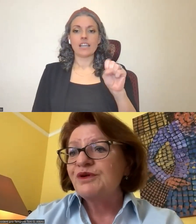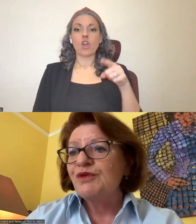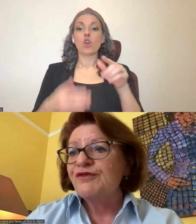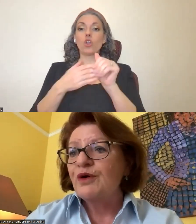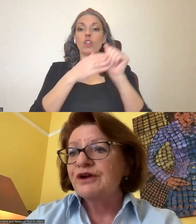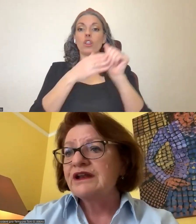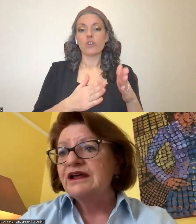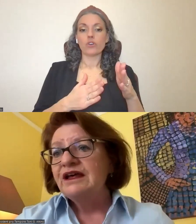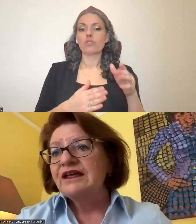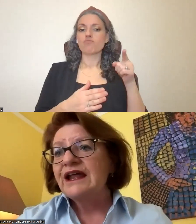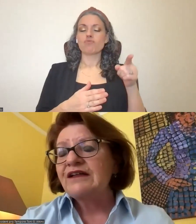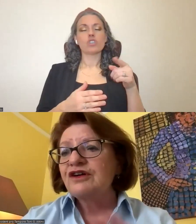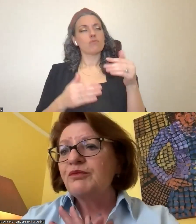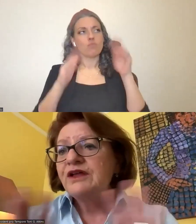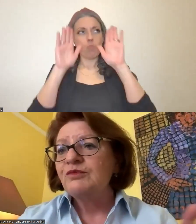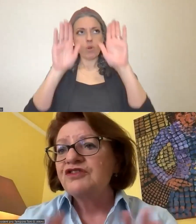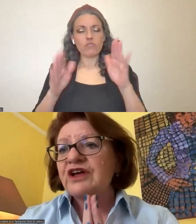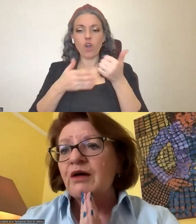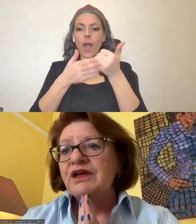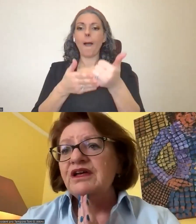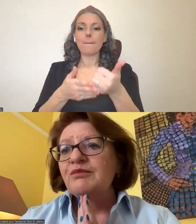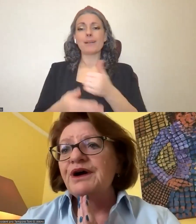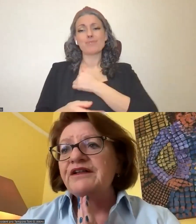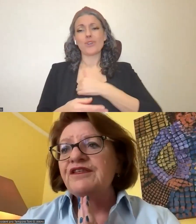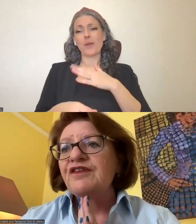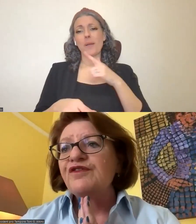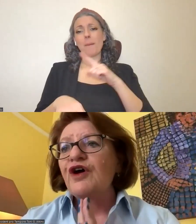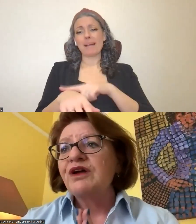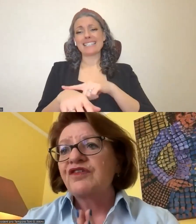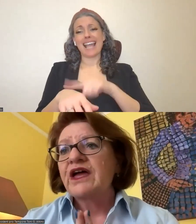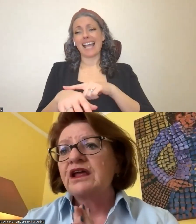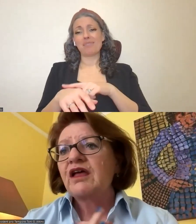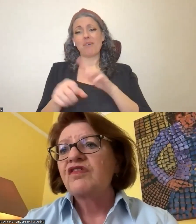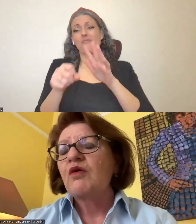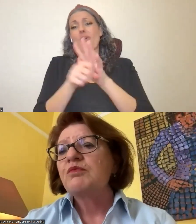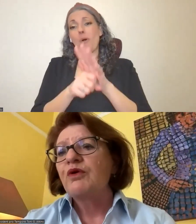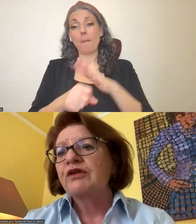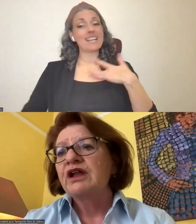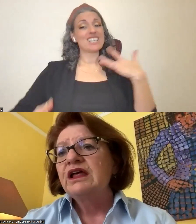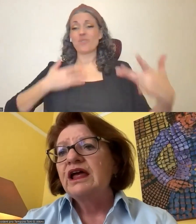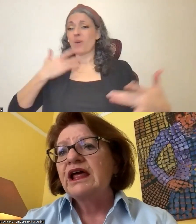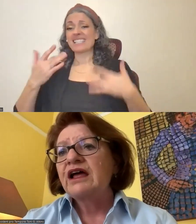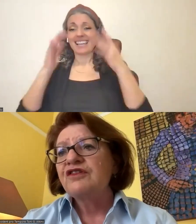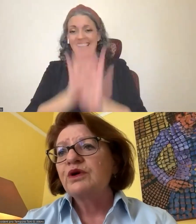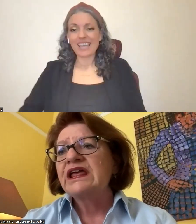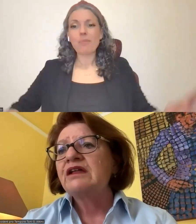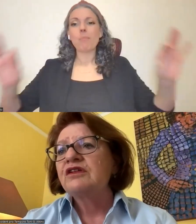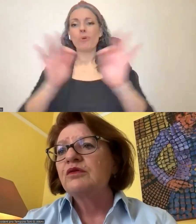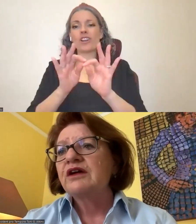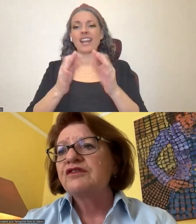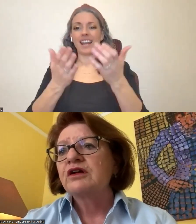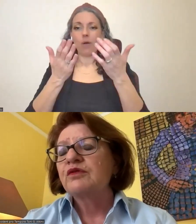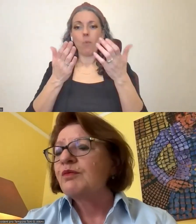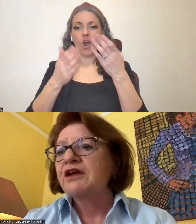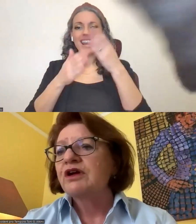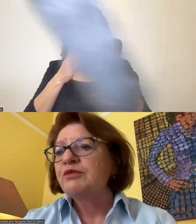us as we move forward. And again, I took up way too much time, but this is so exciting and so important. And I just want to end where